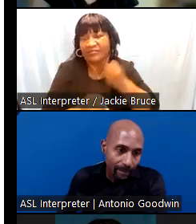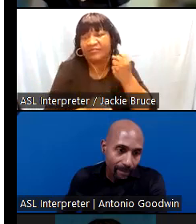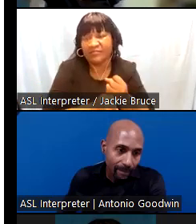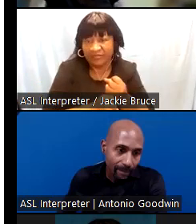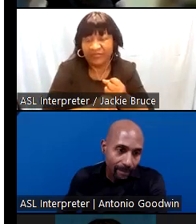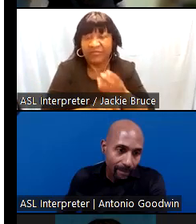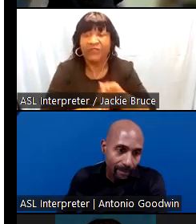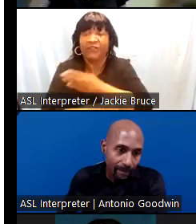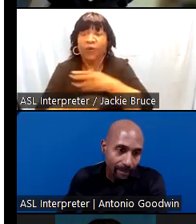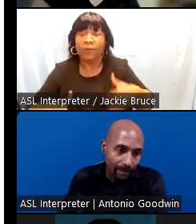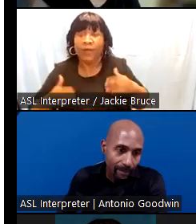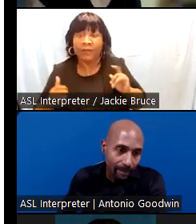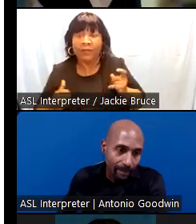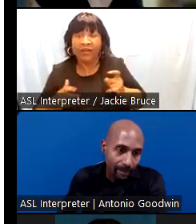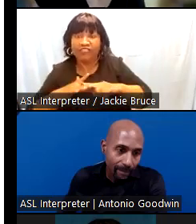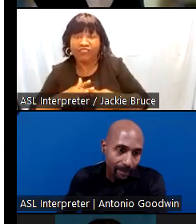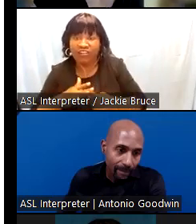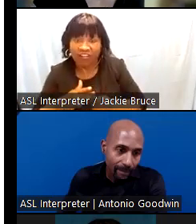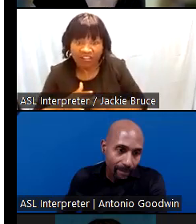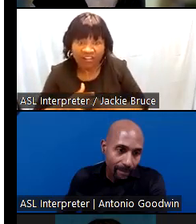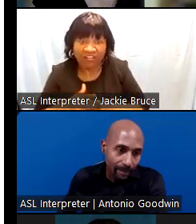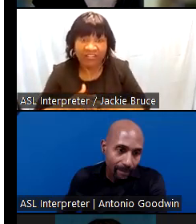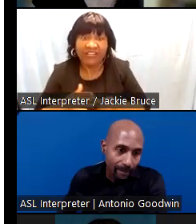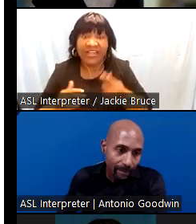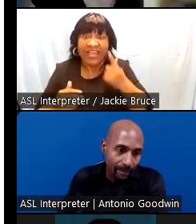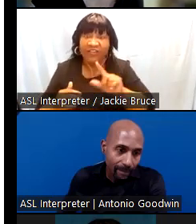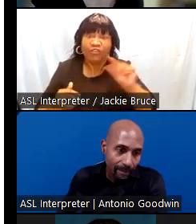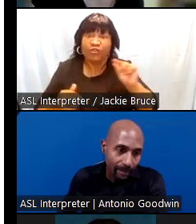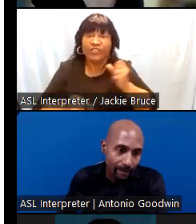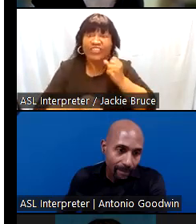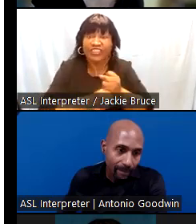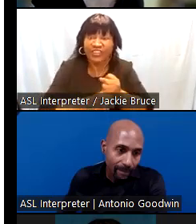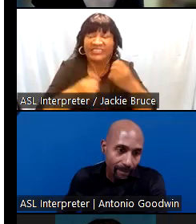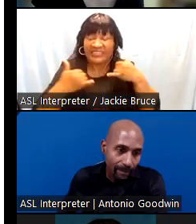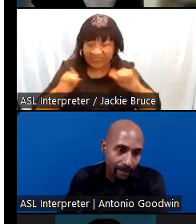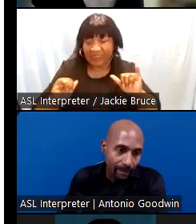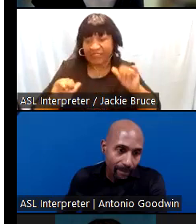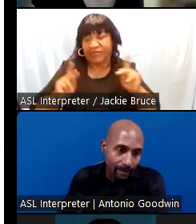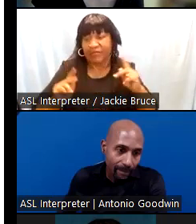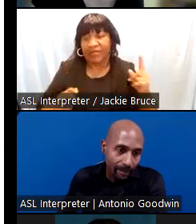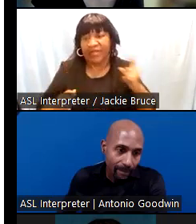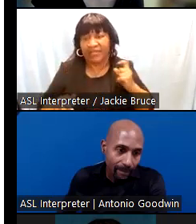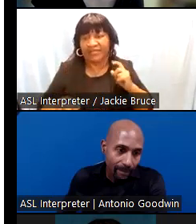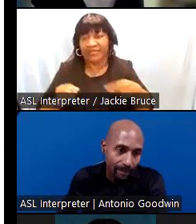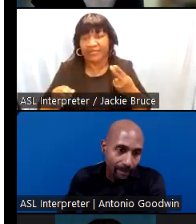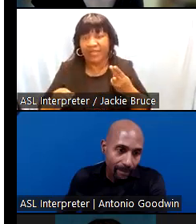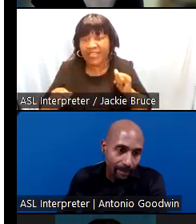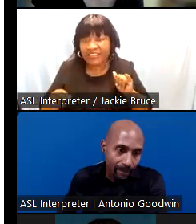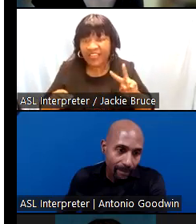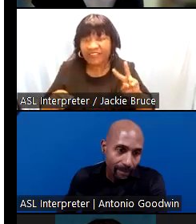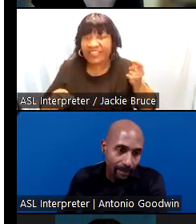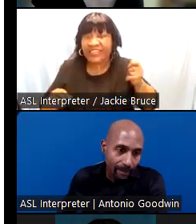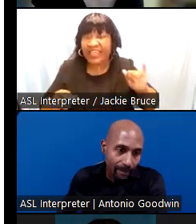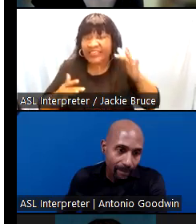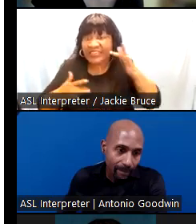before monkeypox for 20 some years. And to date, I still get questions like, is an HIV a gay